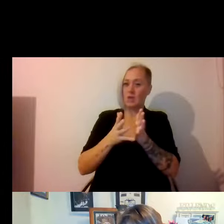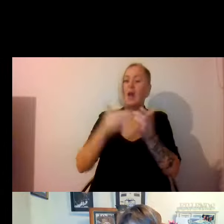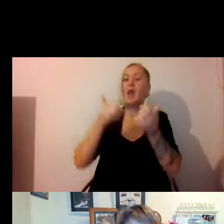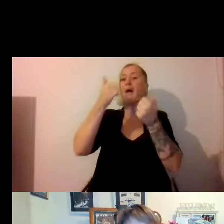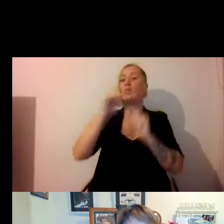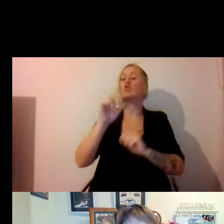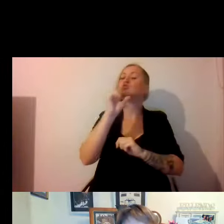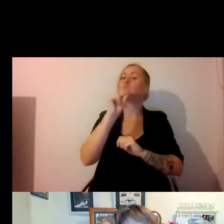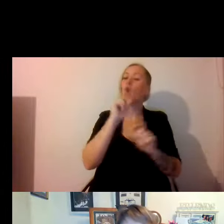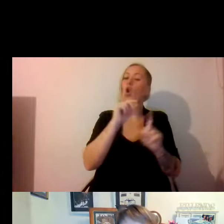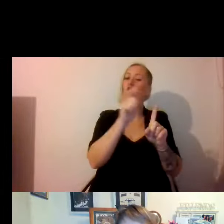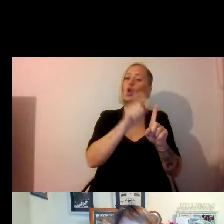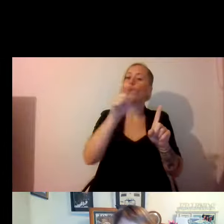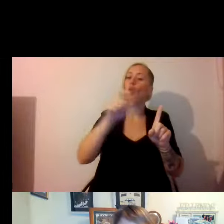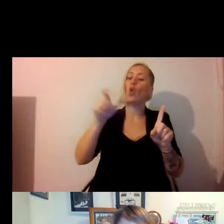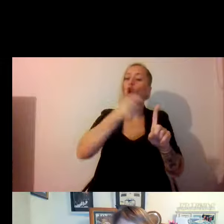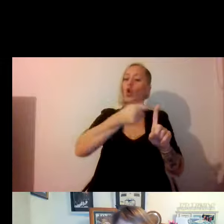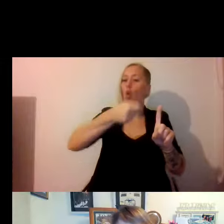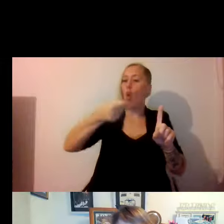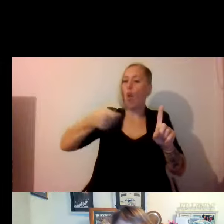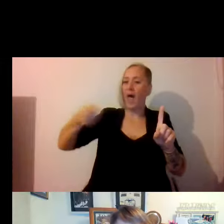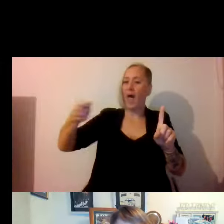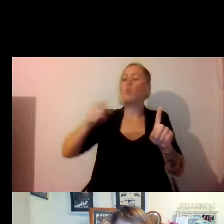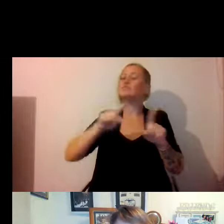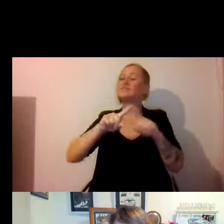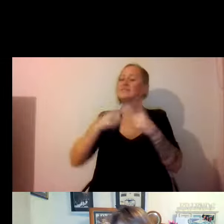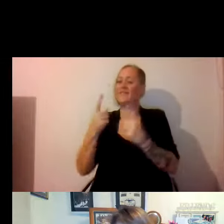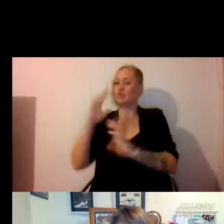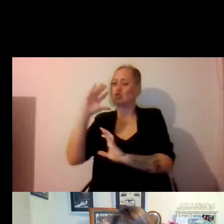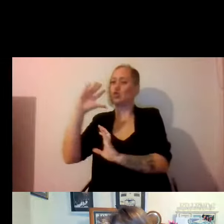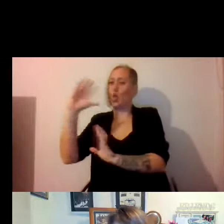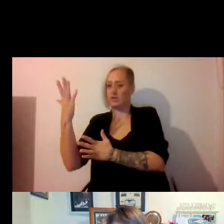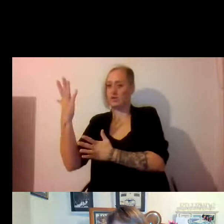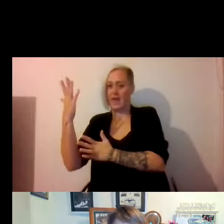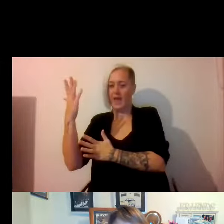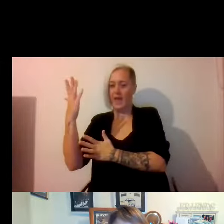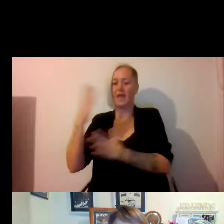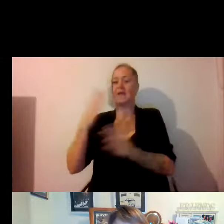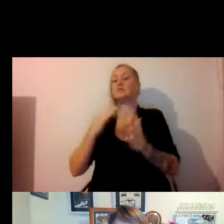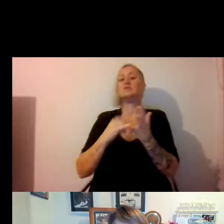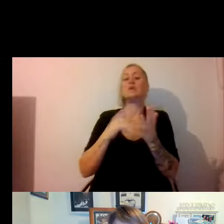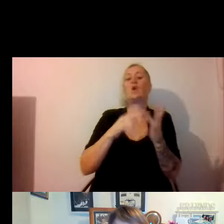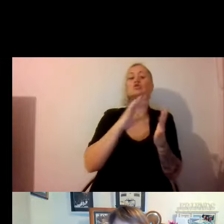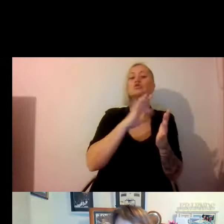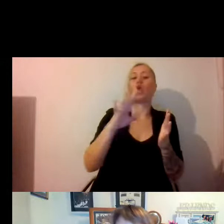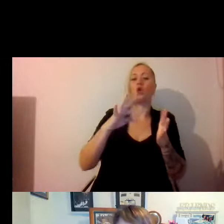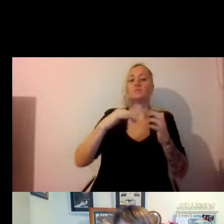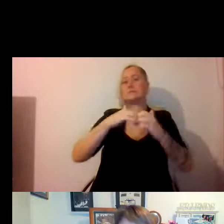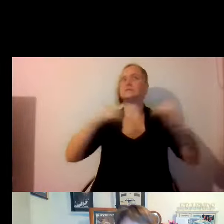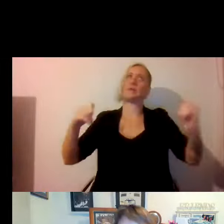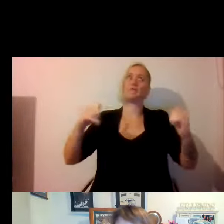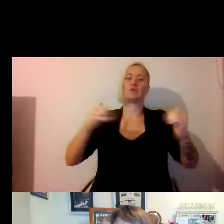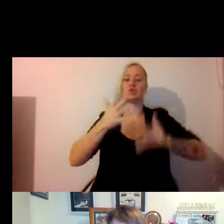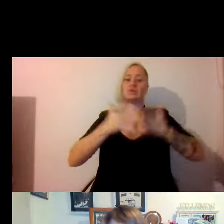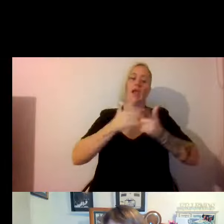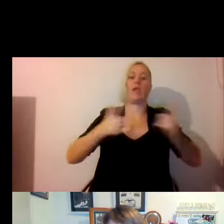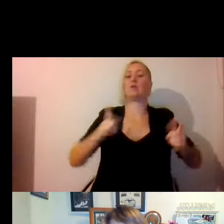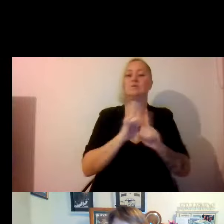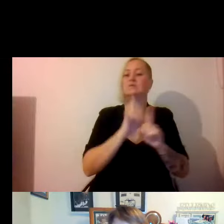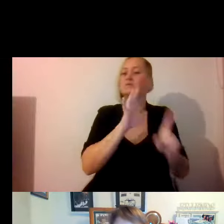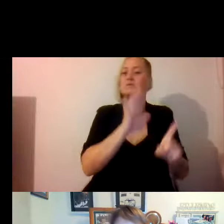different to AUSLAN. So that key thing is that it's not a separate sign language itself. It's just a vocab